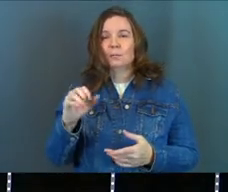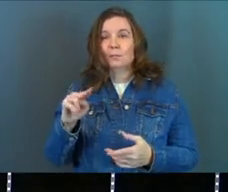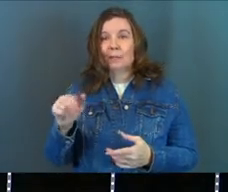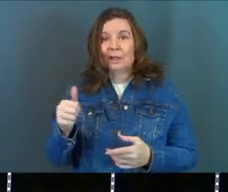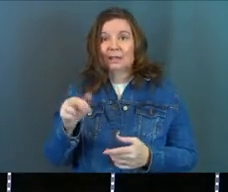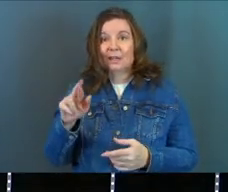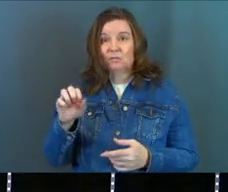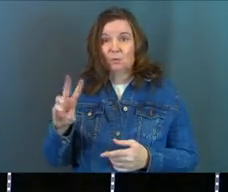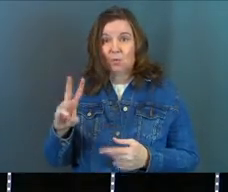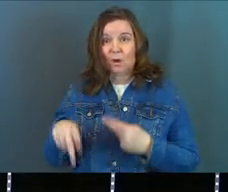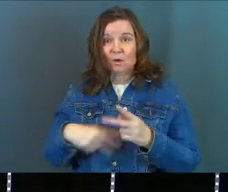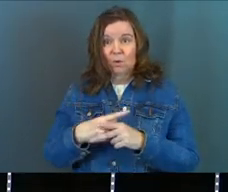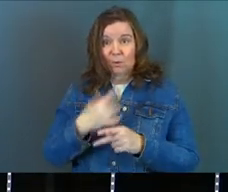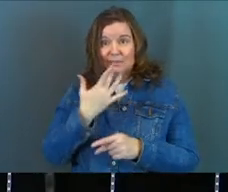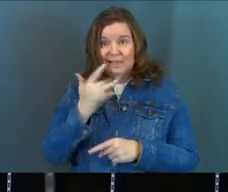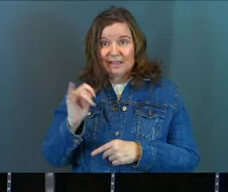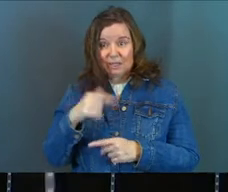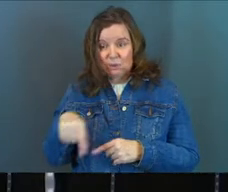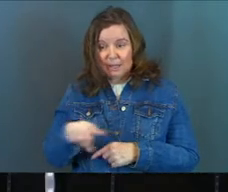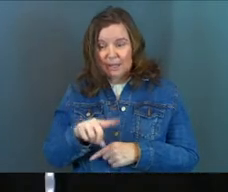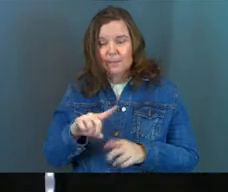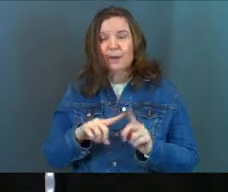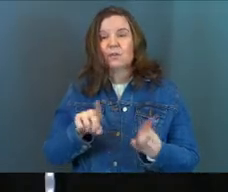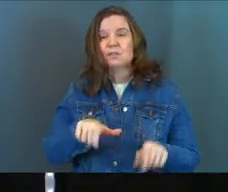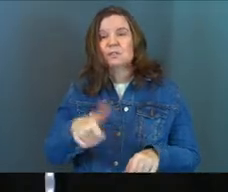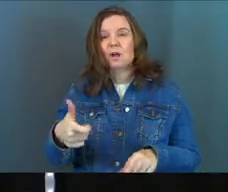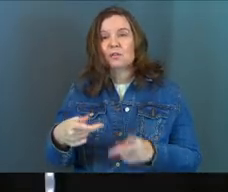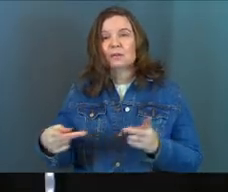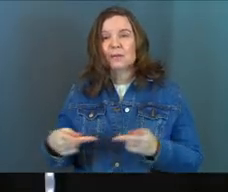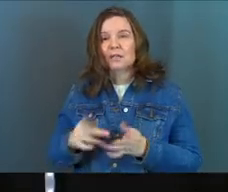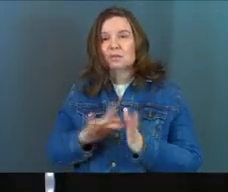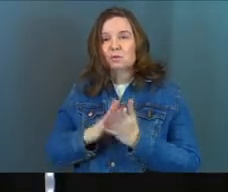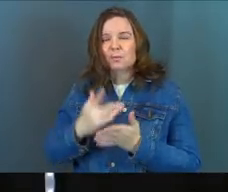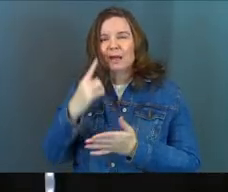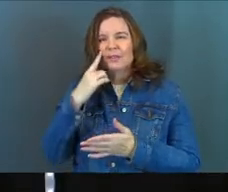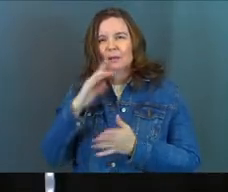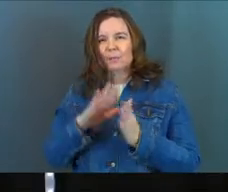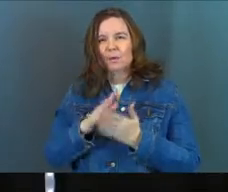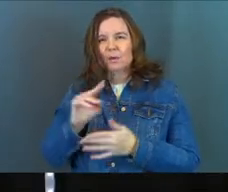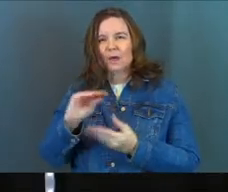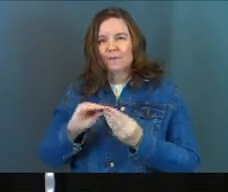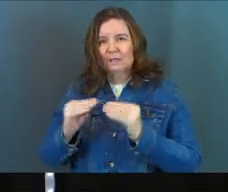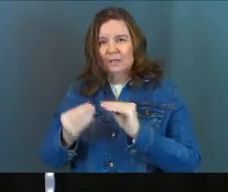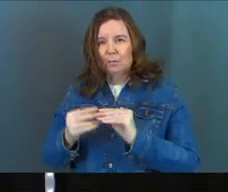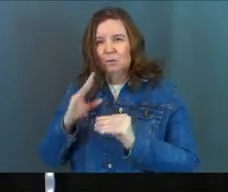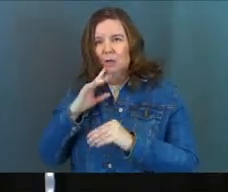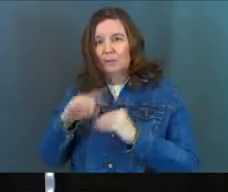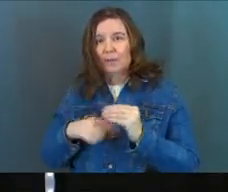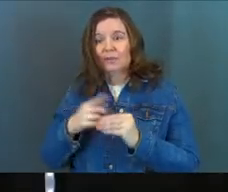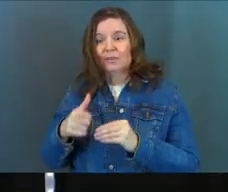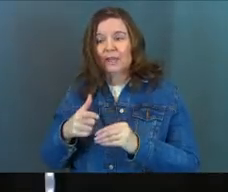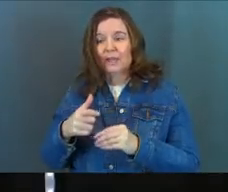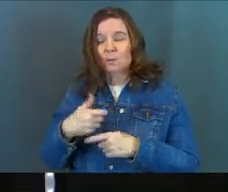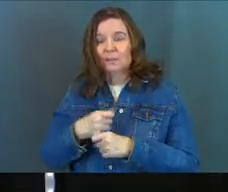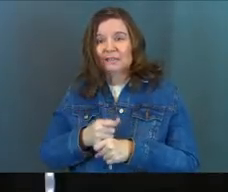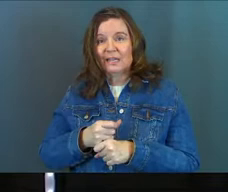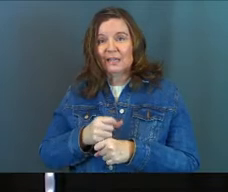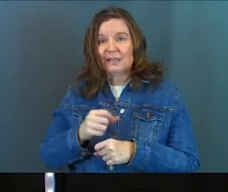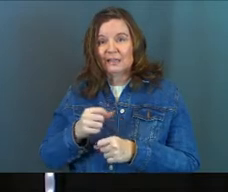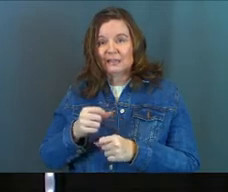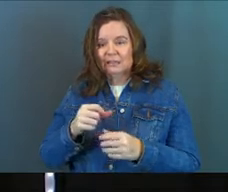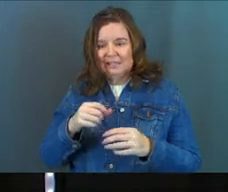manna in its raw form would have tasted like to them. But there's other spots in the scripture, I think it's in the book of Numbers, where it talks about the fact that they would take